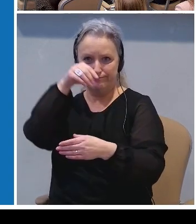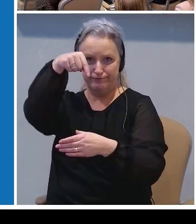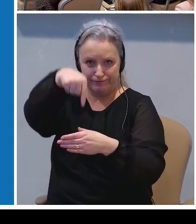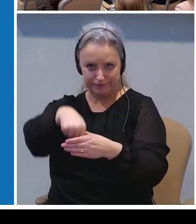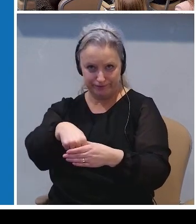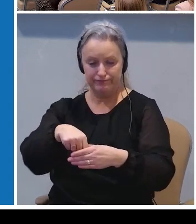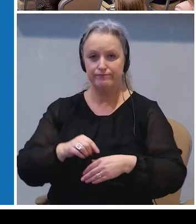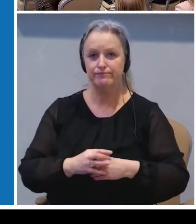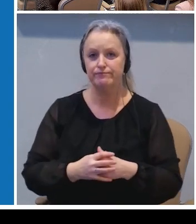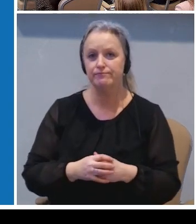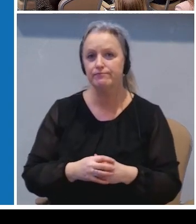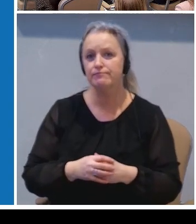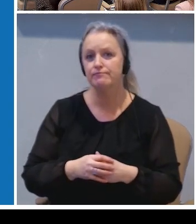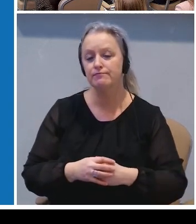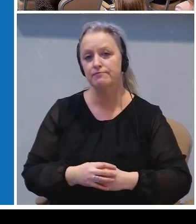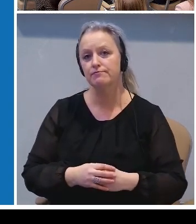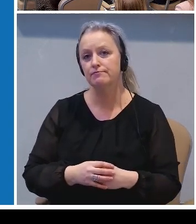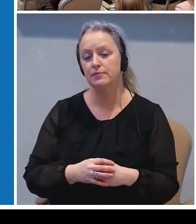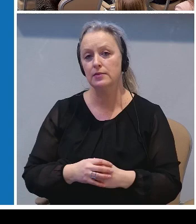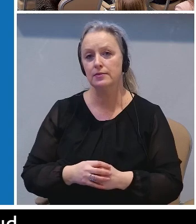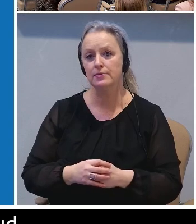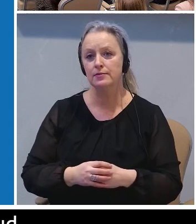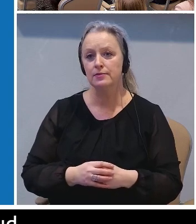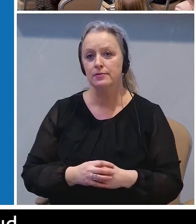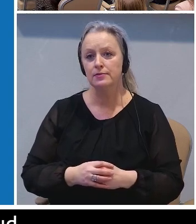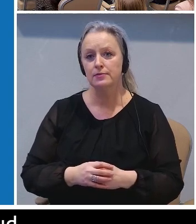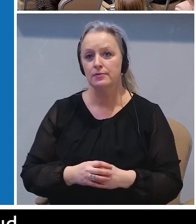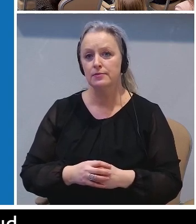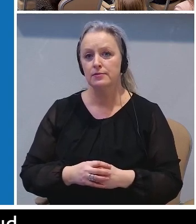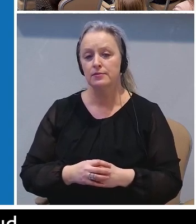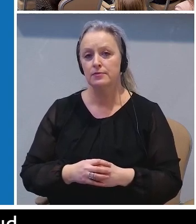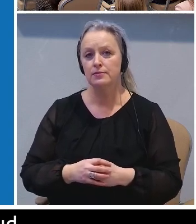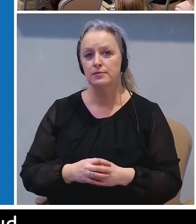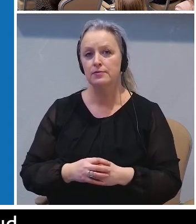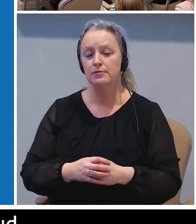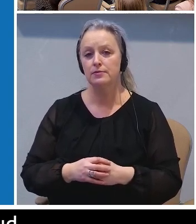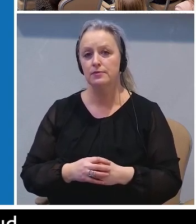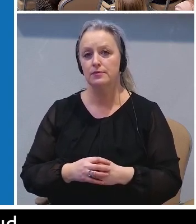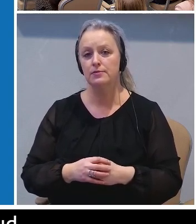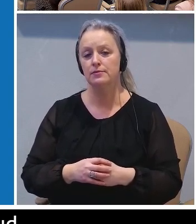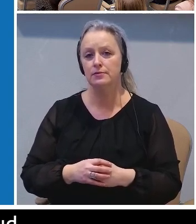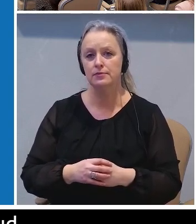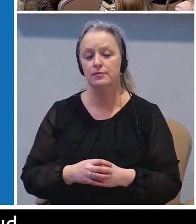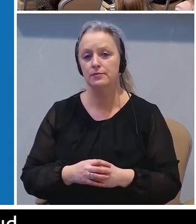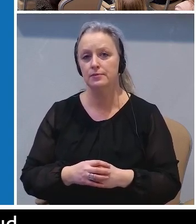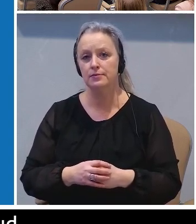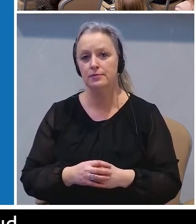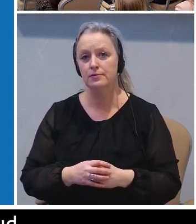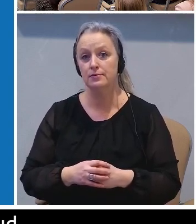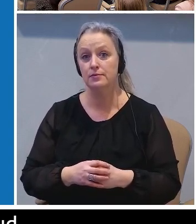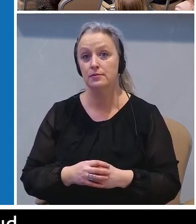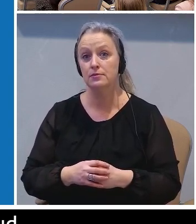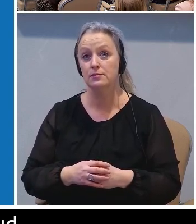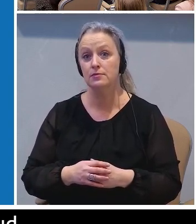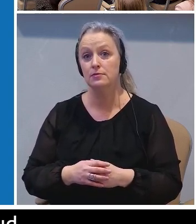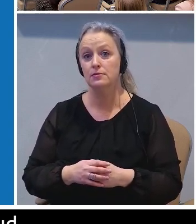because they're blood, they go everywhere in the body. And so the new blood from my donor makes the enzyme Doonorilt and